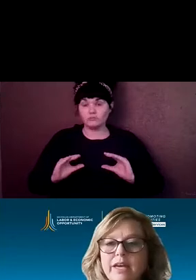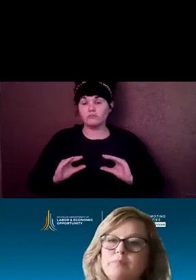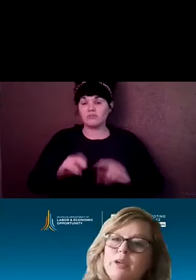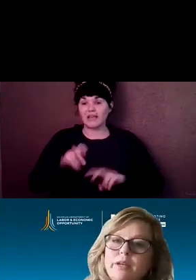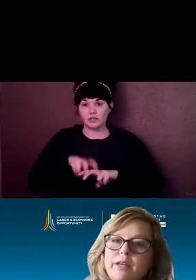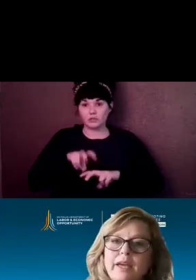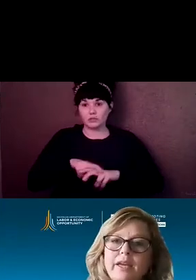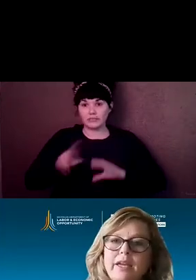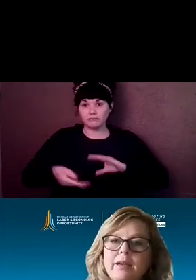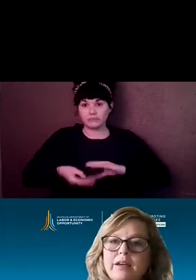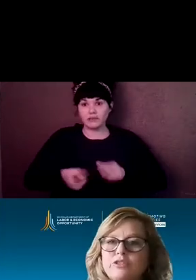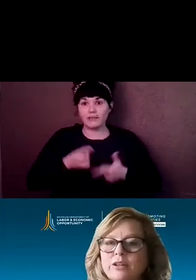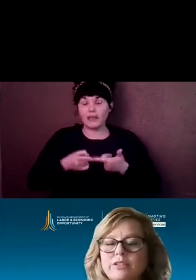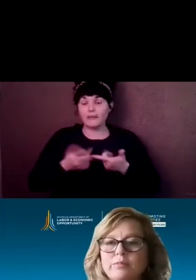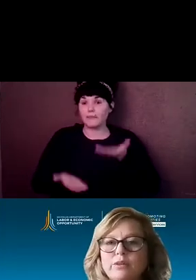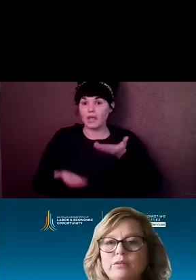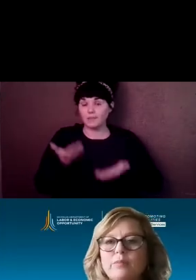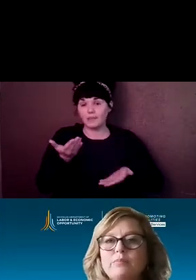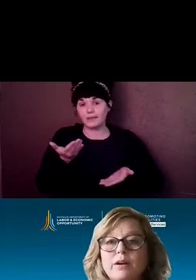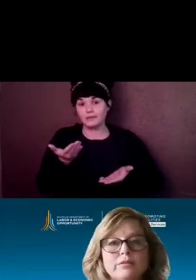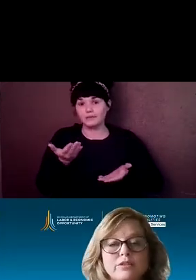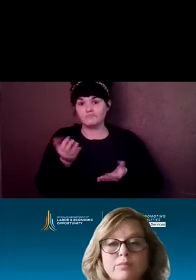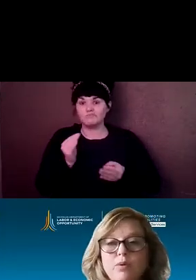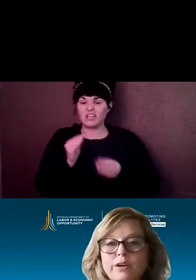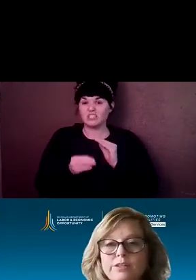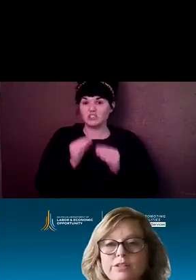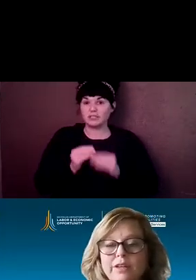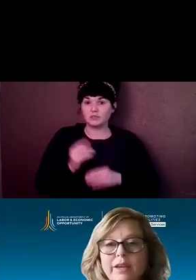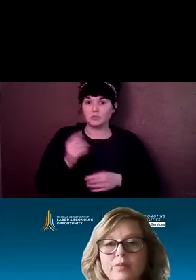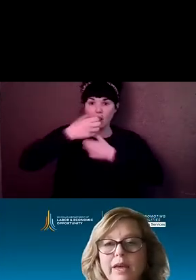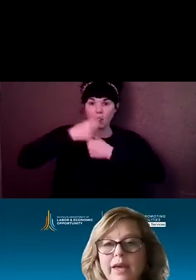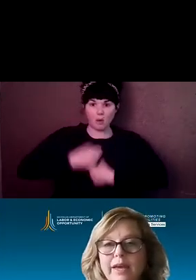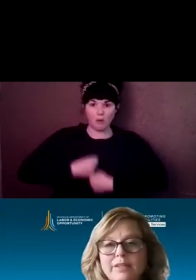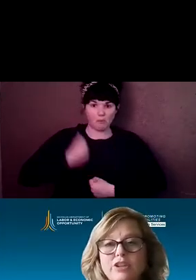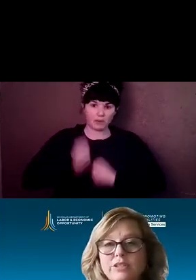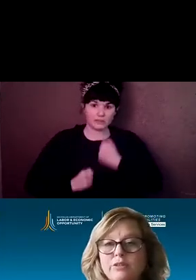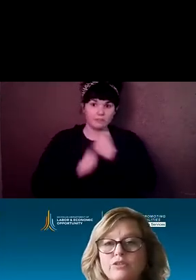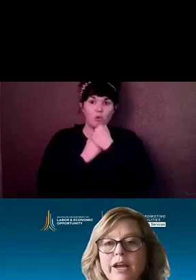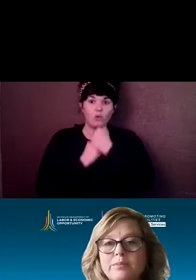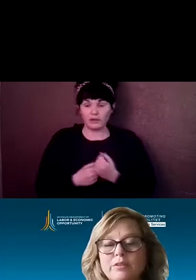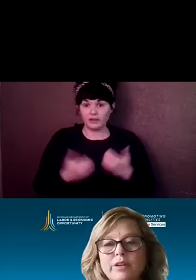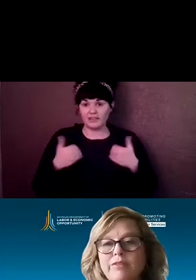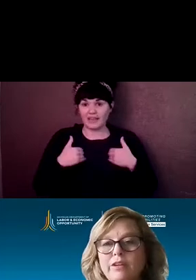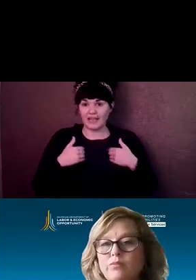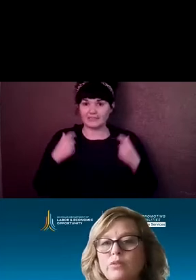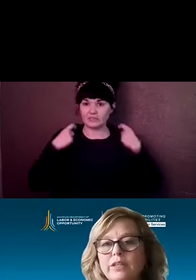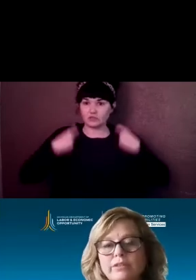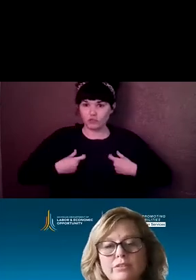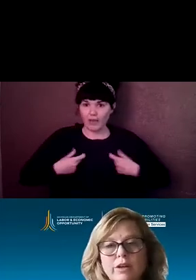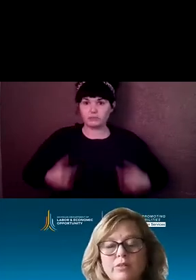and then maybe a adjustable lumbar support that has adjustable straps, or even